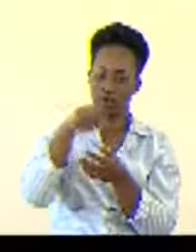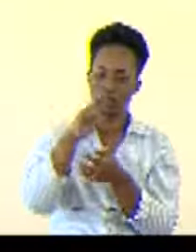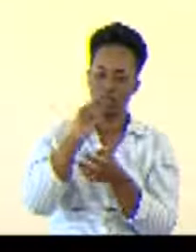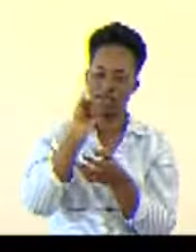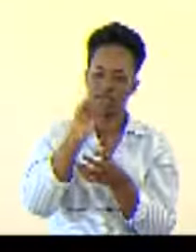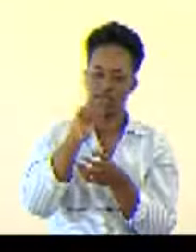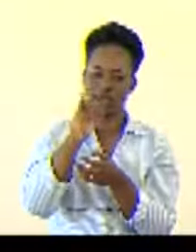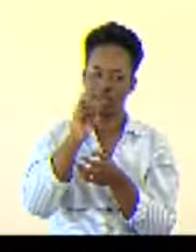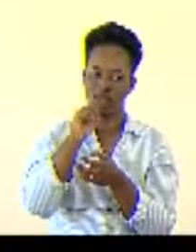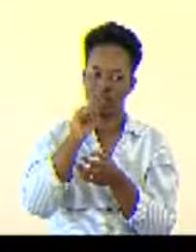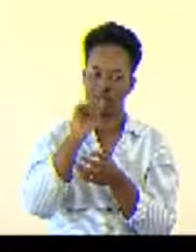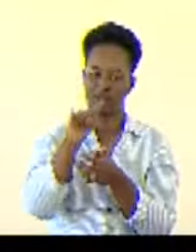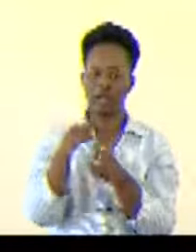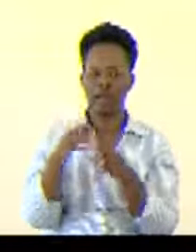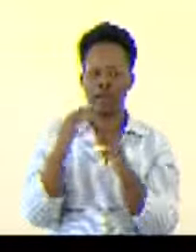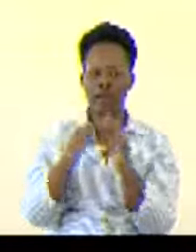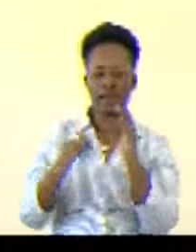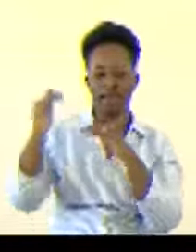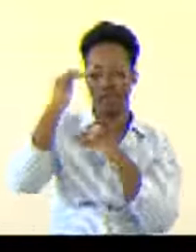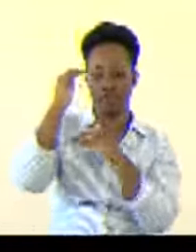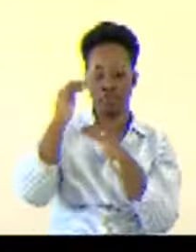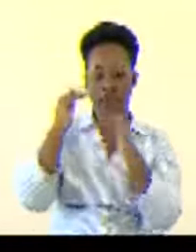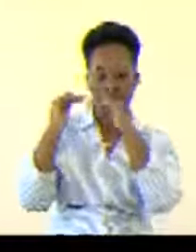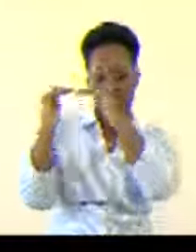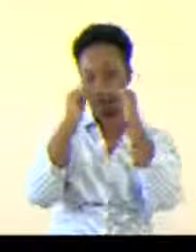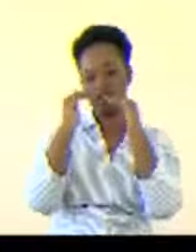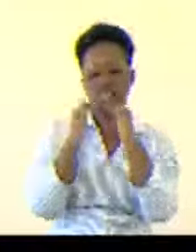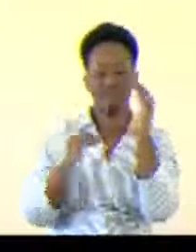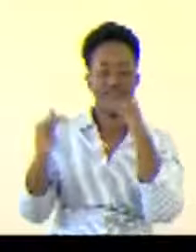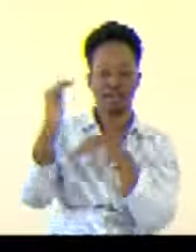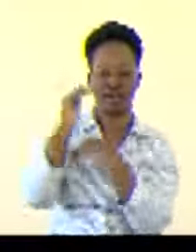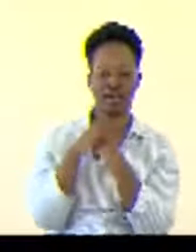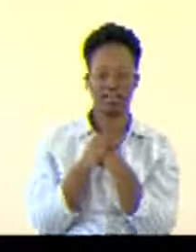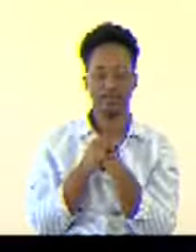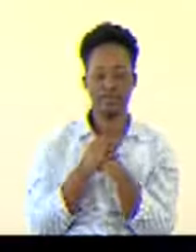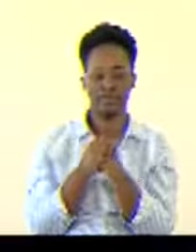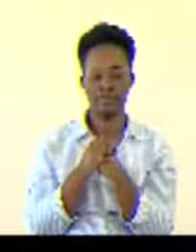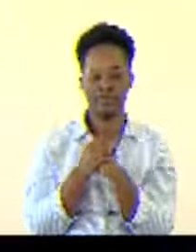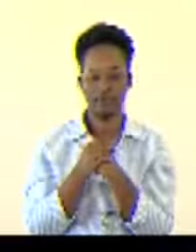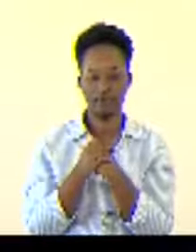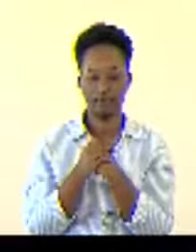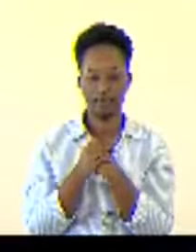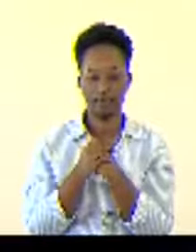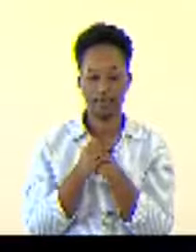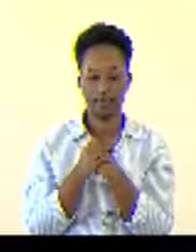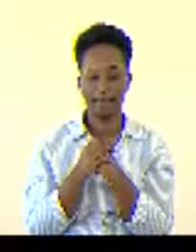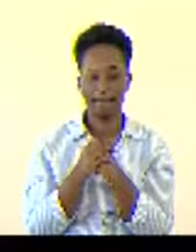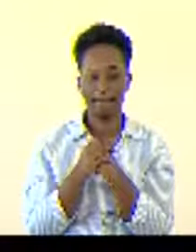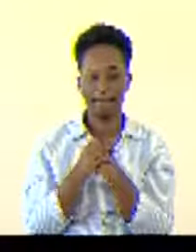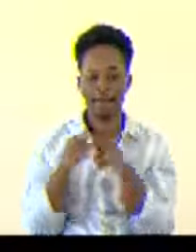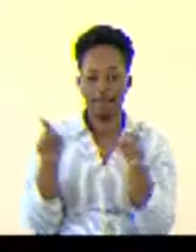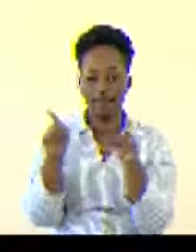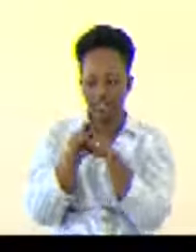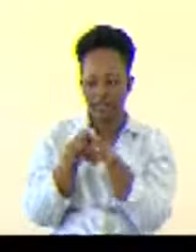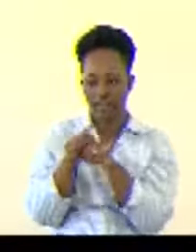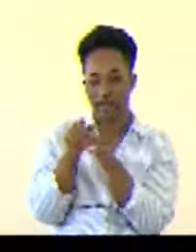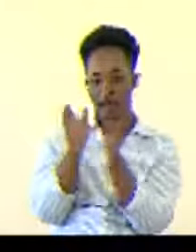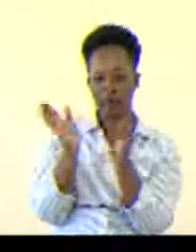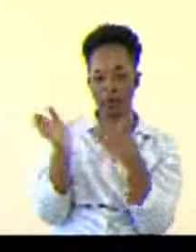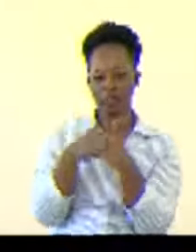can easily be turned into cash. So we exclude closing stock, the stock available at the end of the